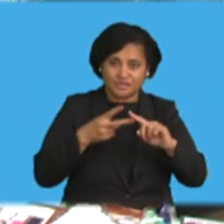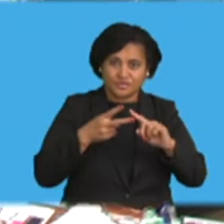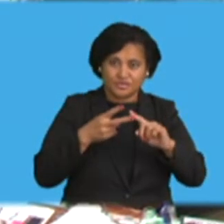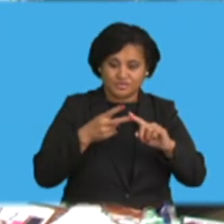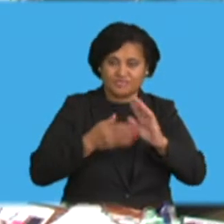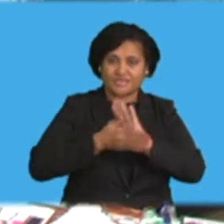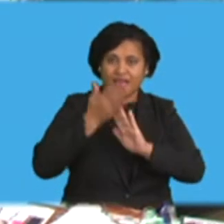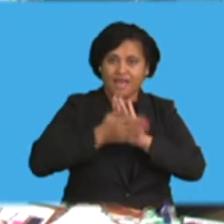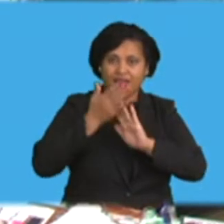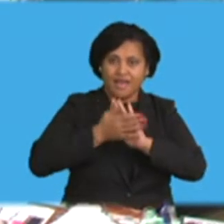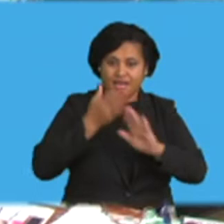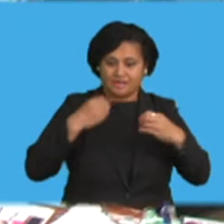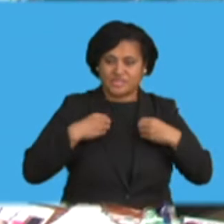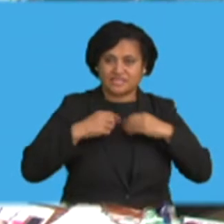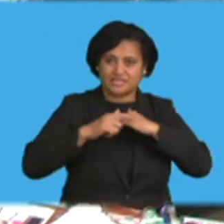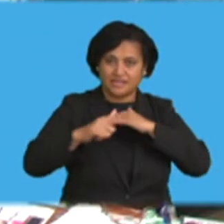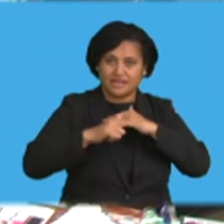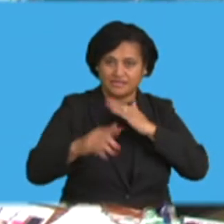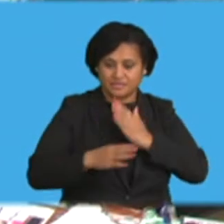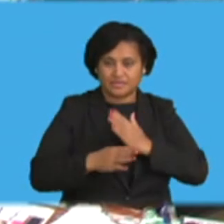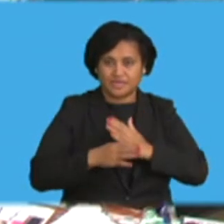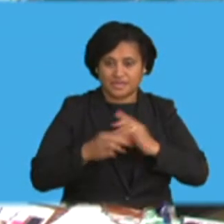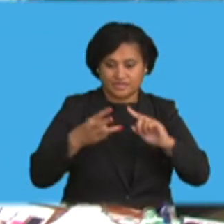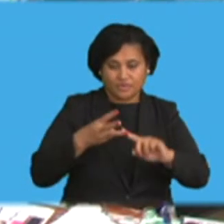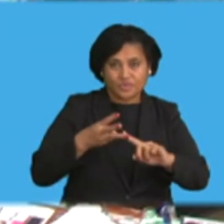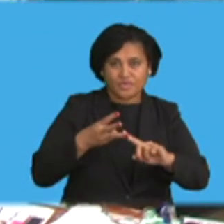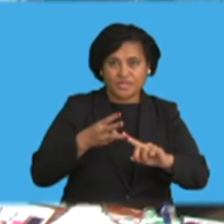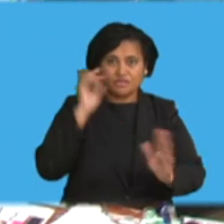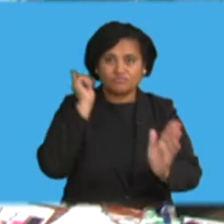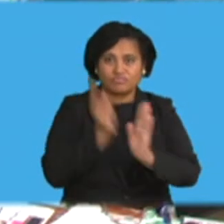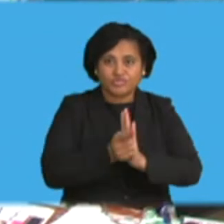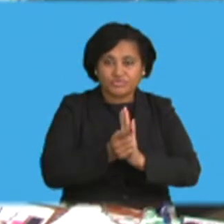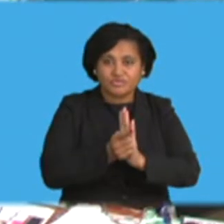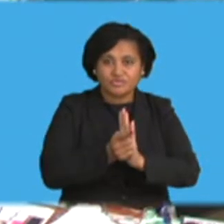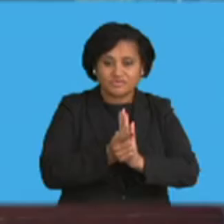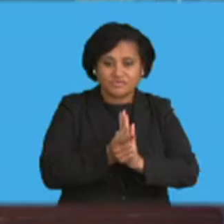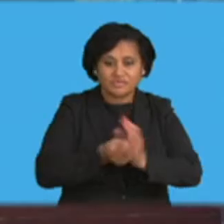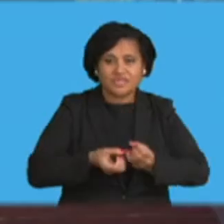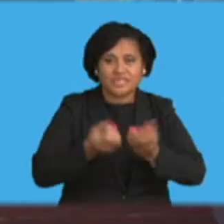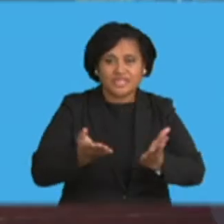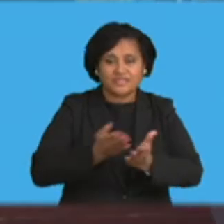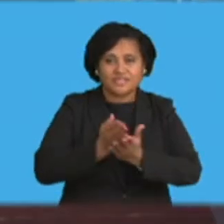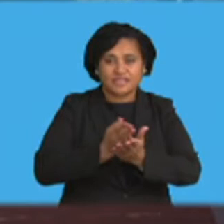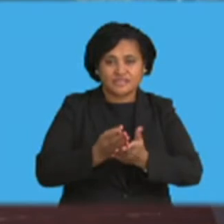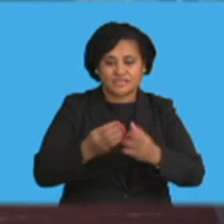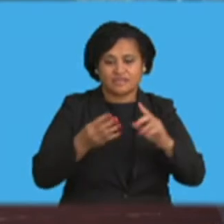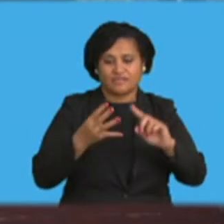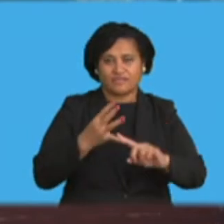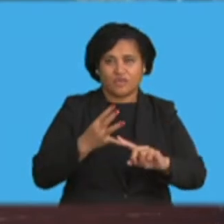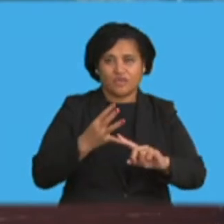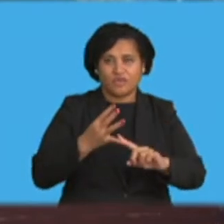business level performance. 3. Efficient and effective delivery of service. And 4. Command